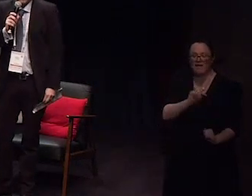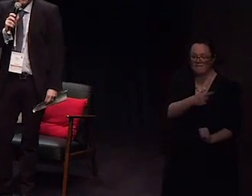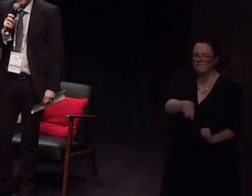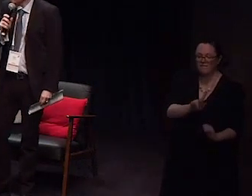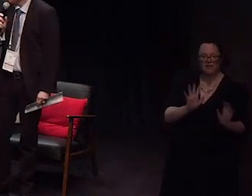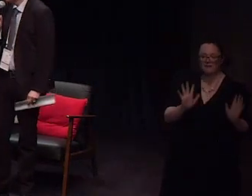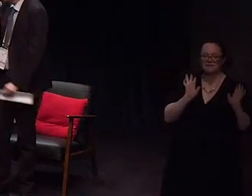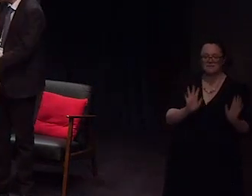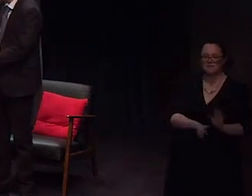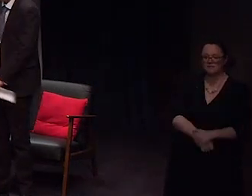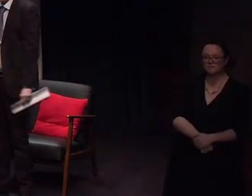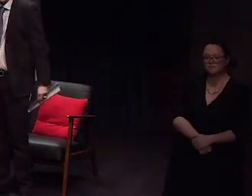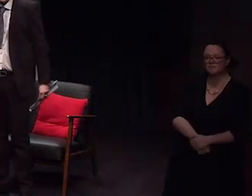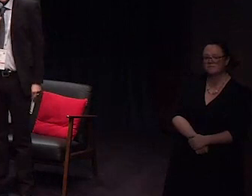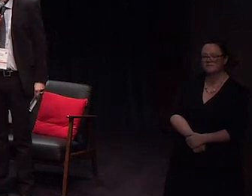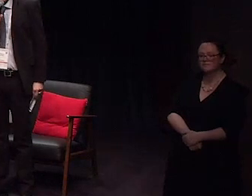No.